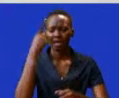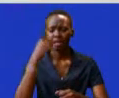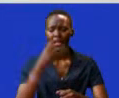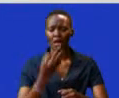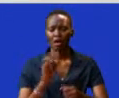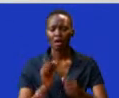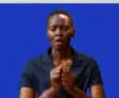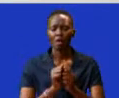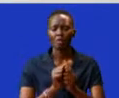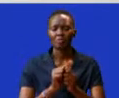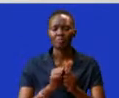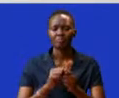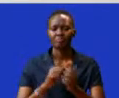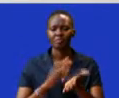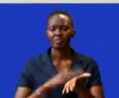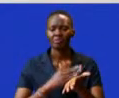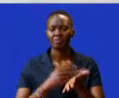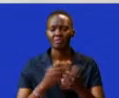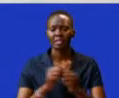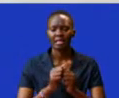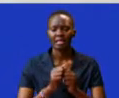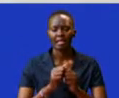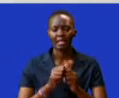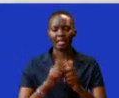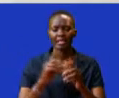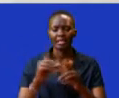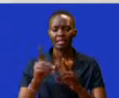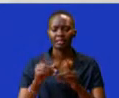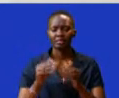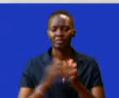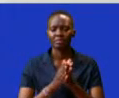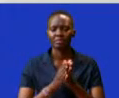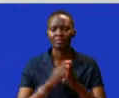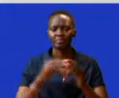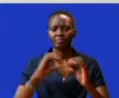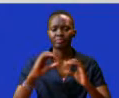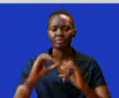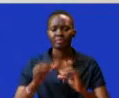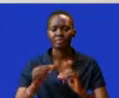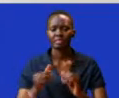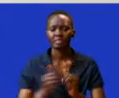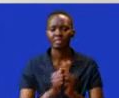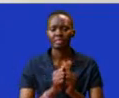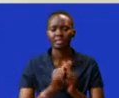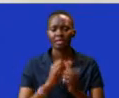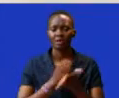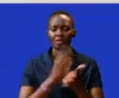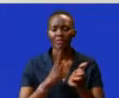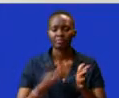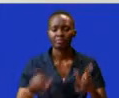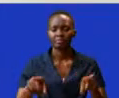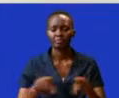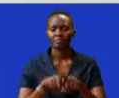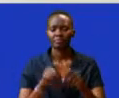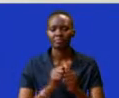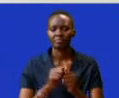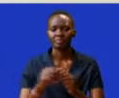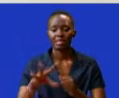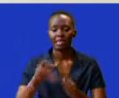reduction and resilience, with city officials and general public taking